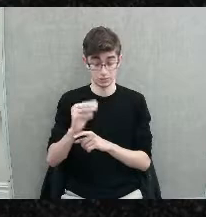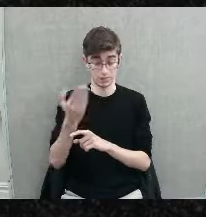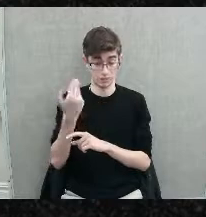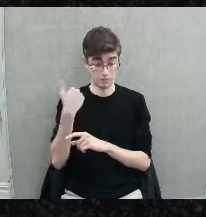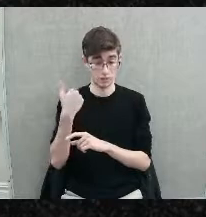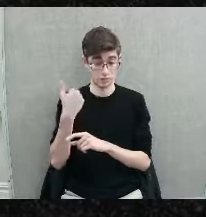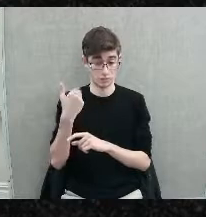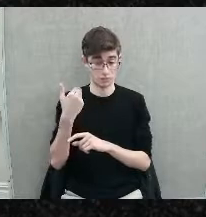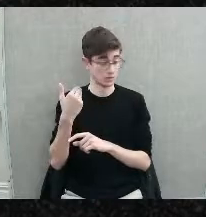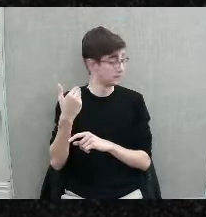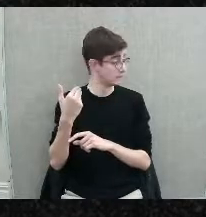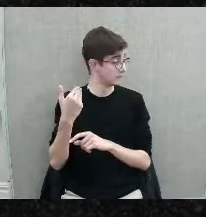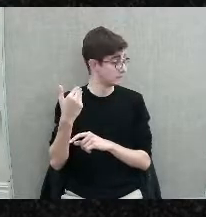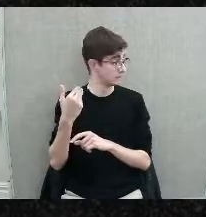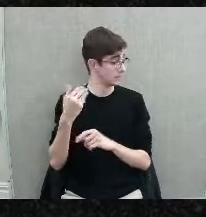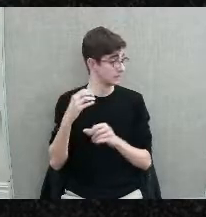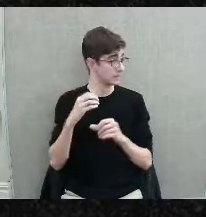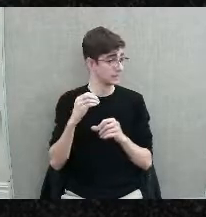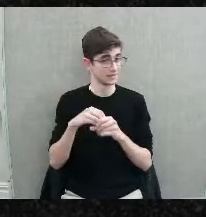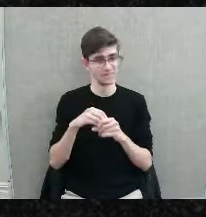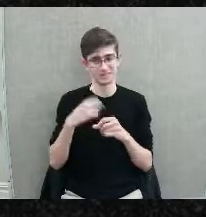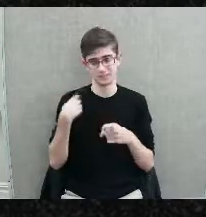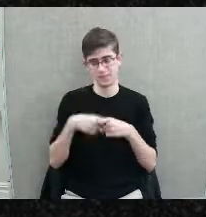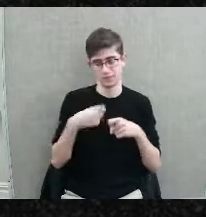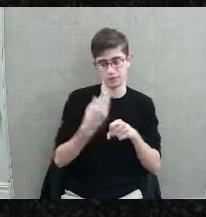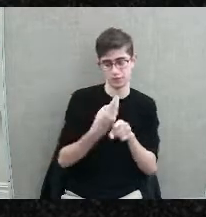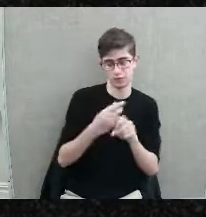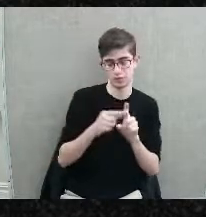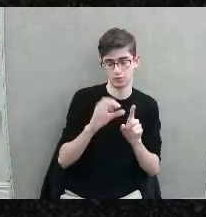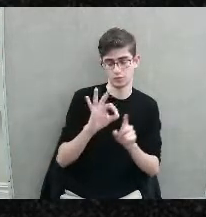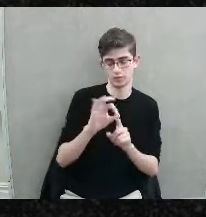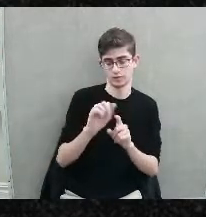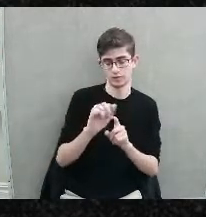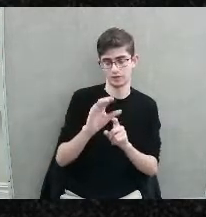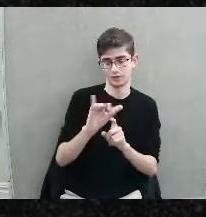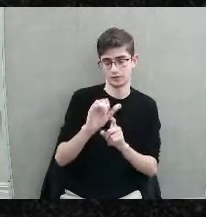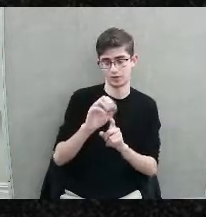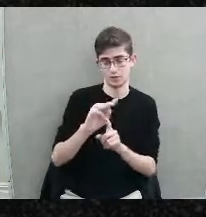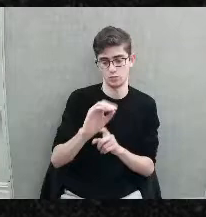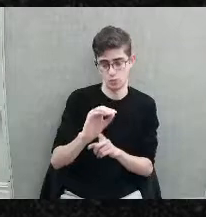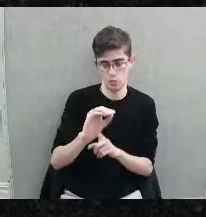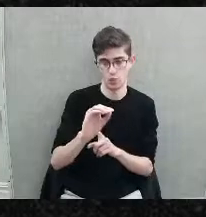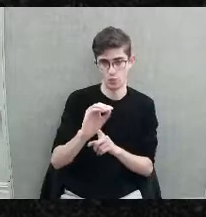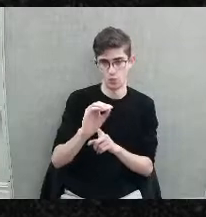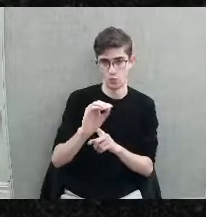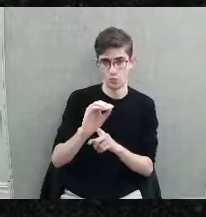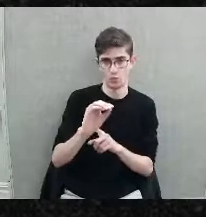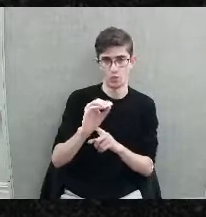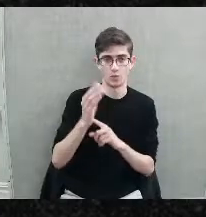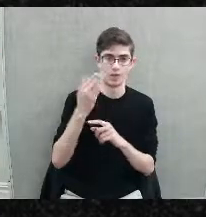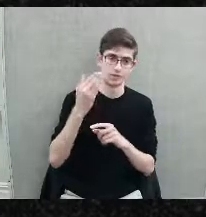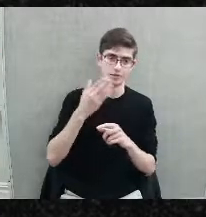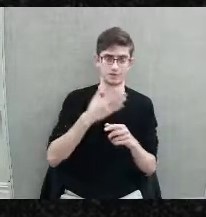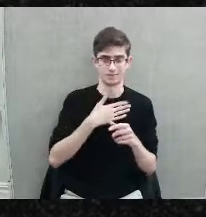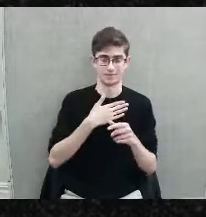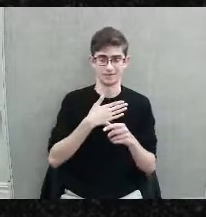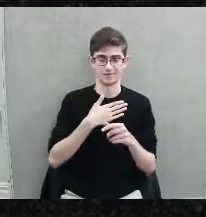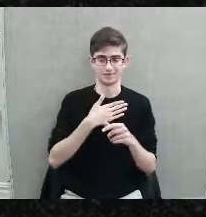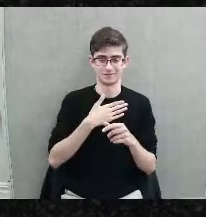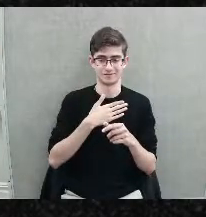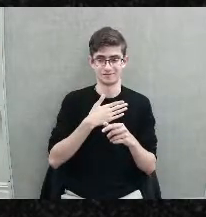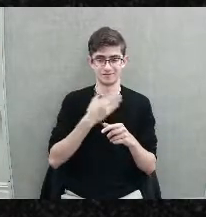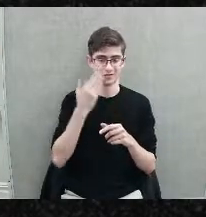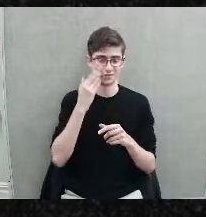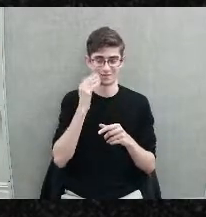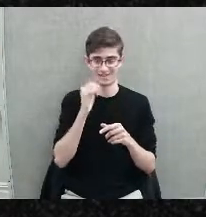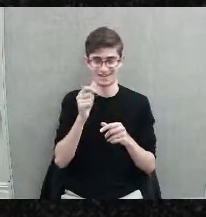the word even in Spanish, fachos, fascismo, because in the ordinary word, maybe not the, I come from political science, maybe it's not the technical